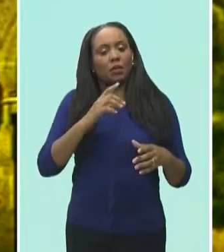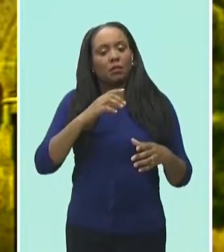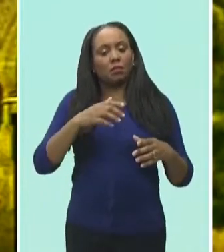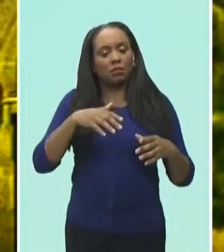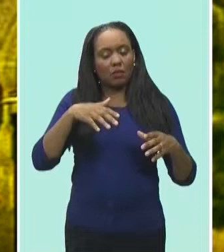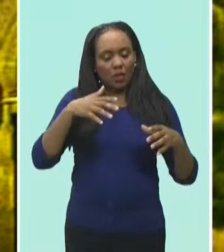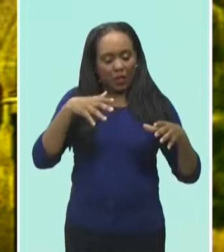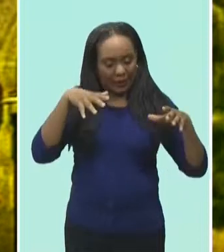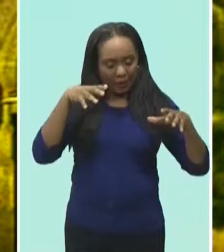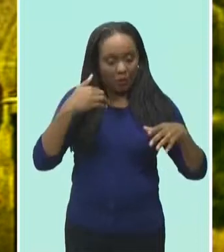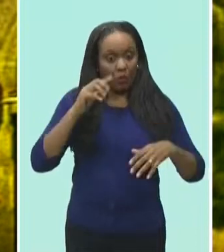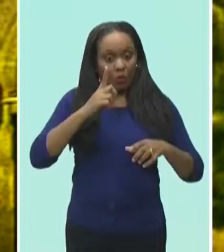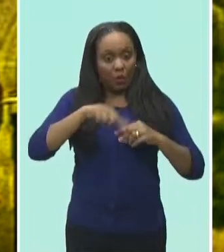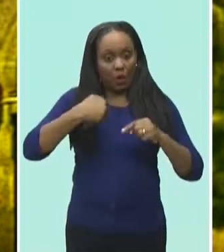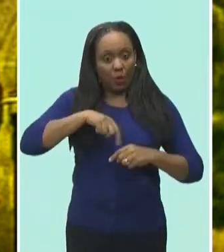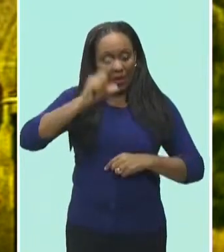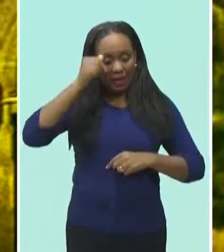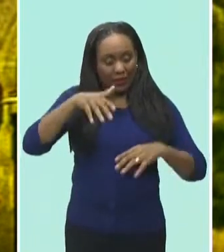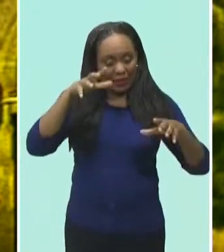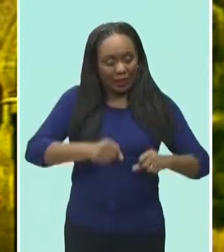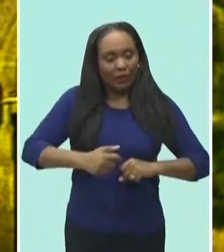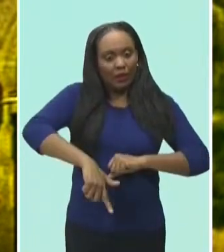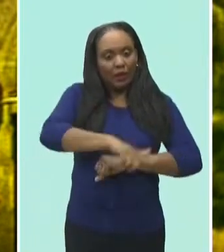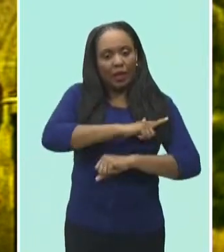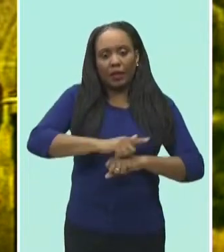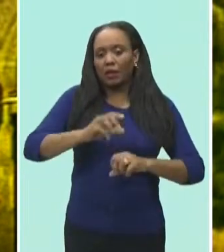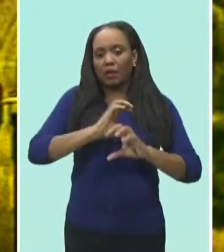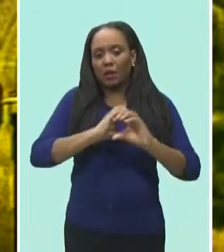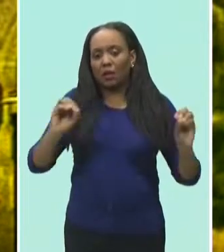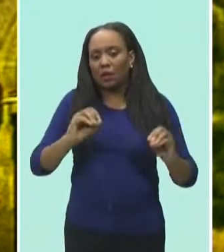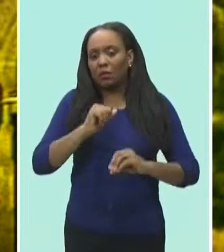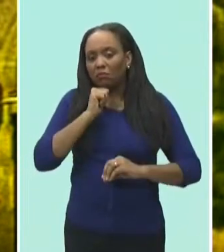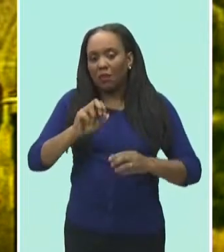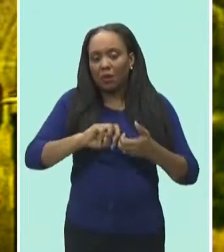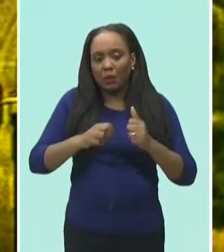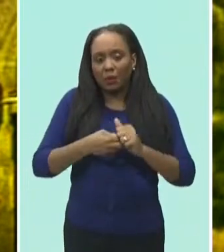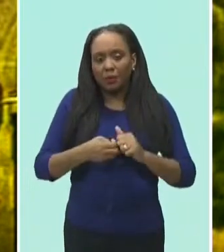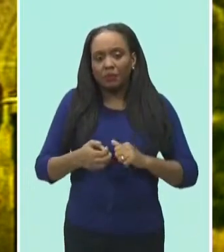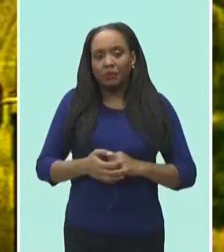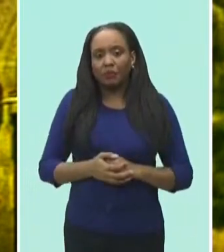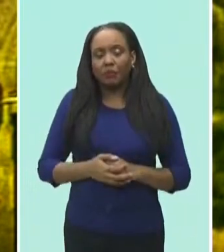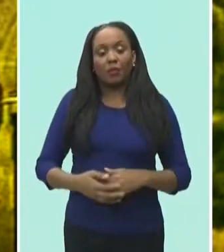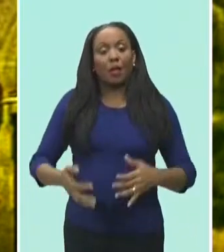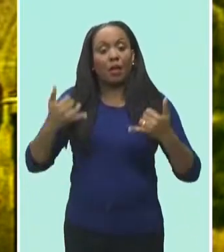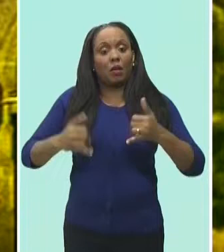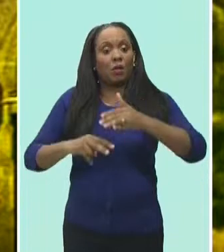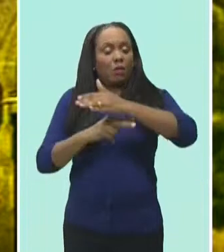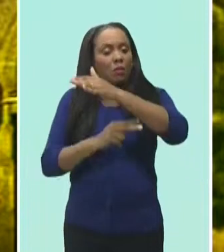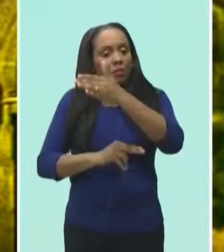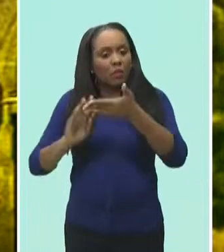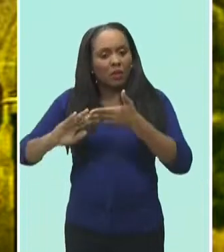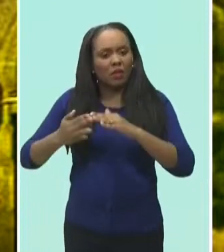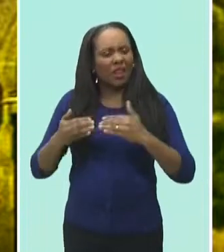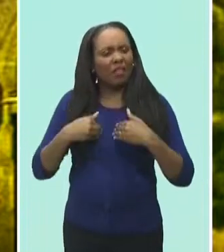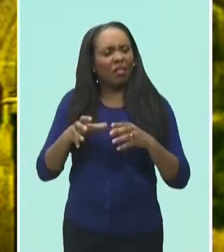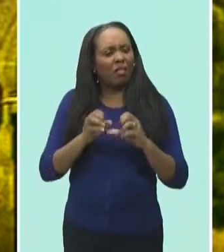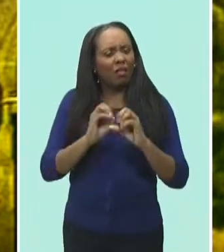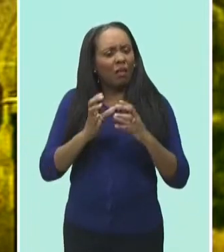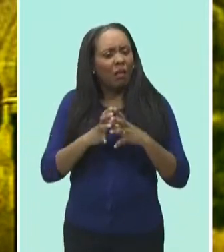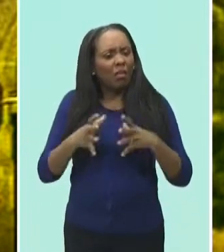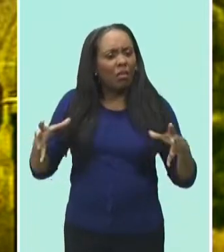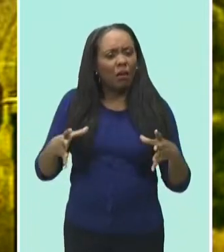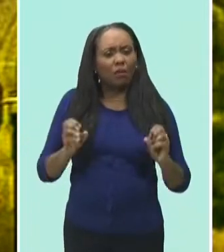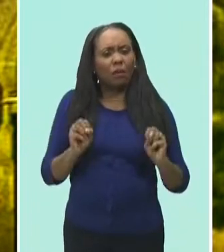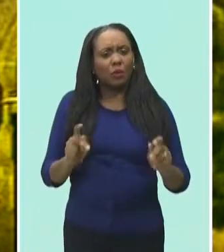Carlisle Bay area, located in historic Bridgetown, has been identified as an area that presents many opportunities. In his contribution